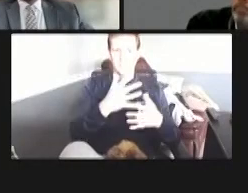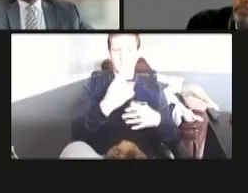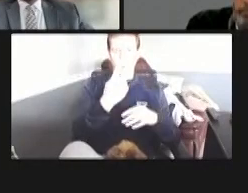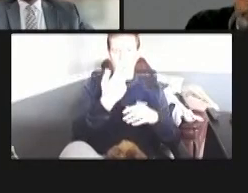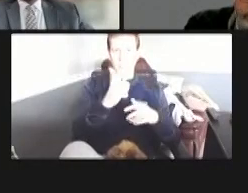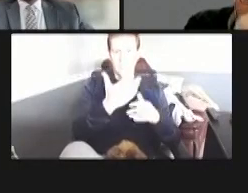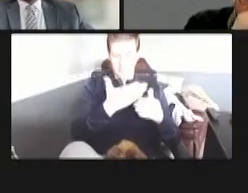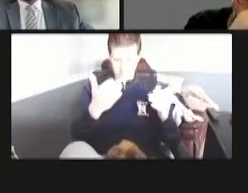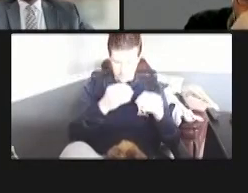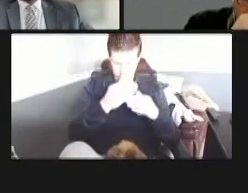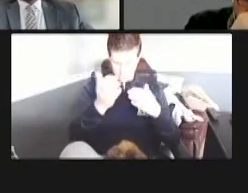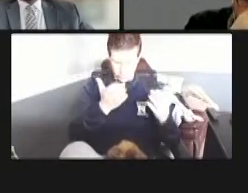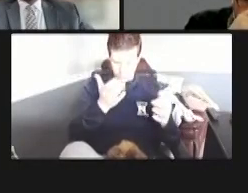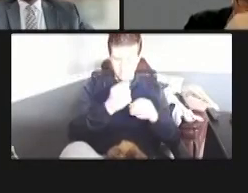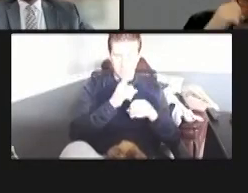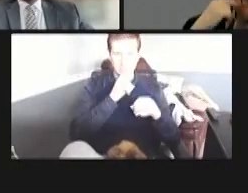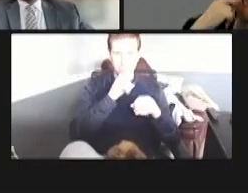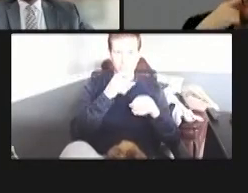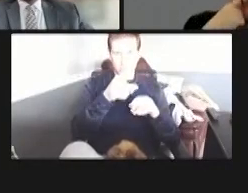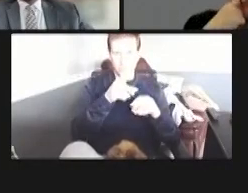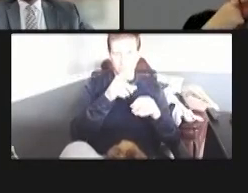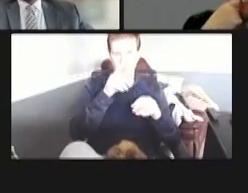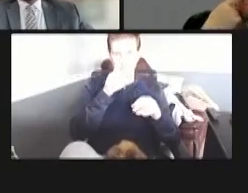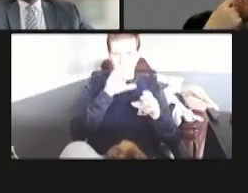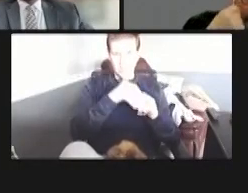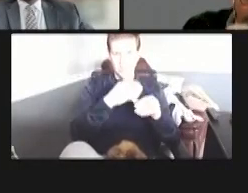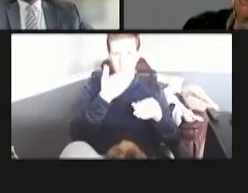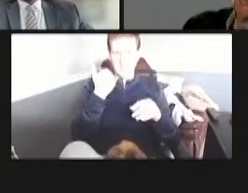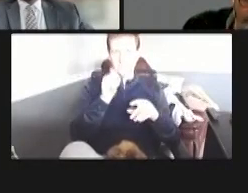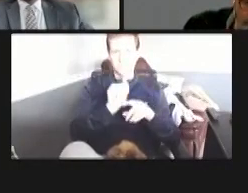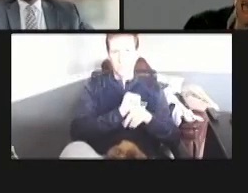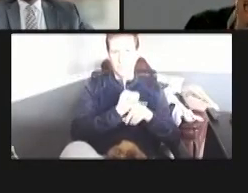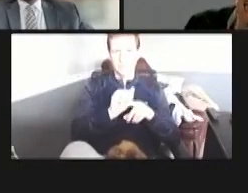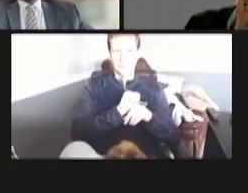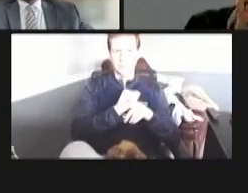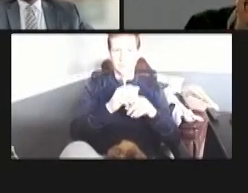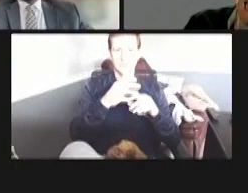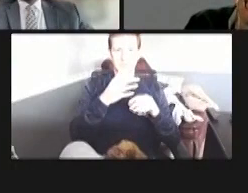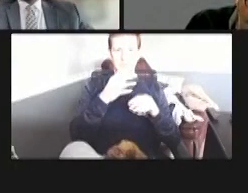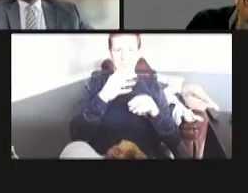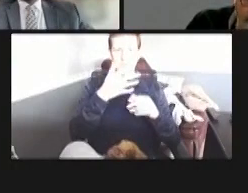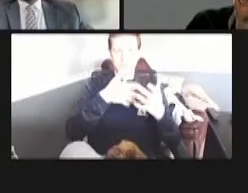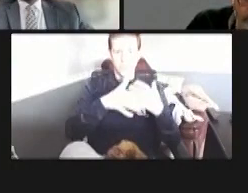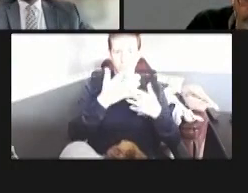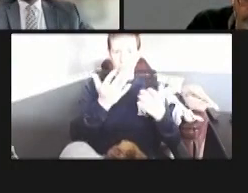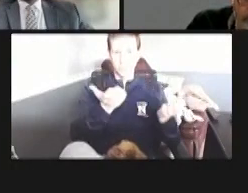service industry is obviously making sure that you're tapping into best practices when it comes to social service.